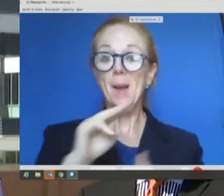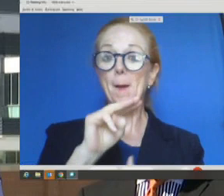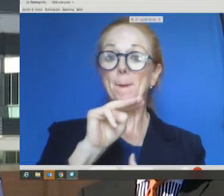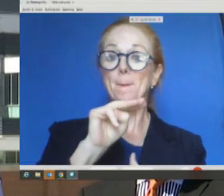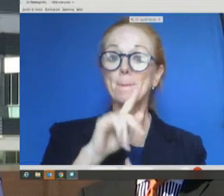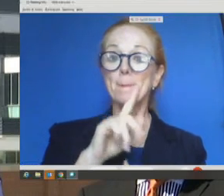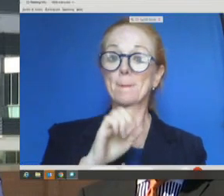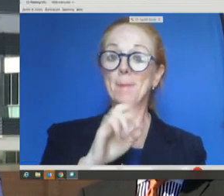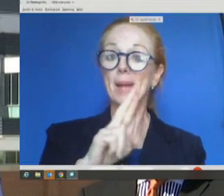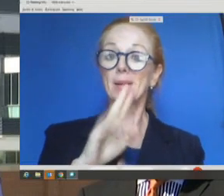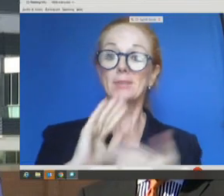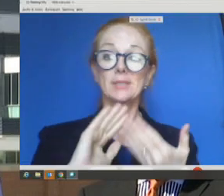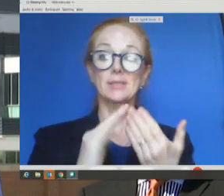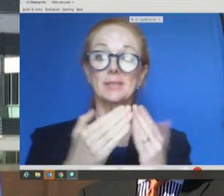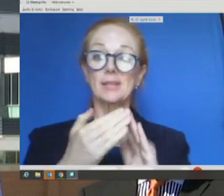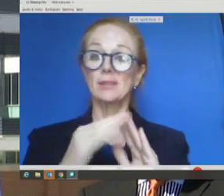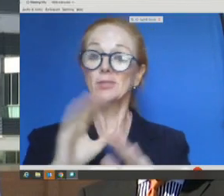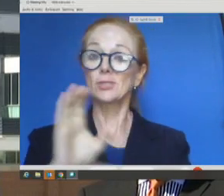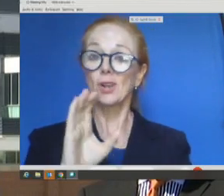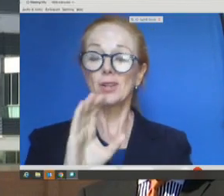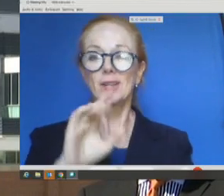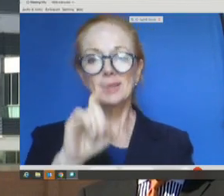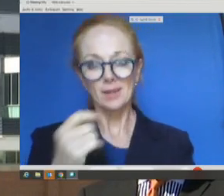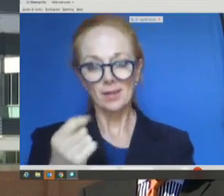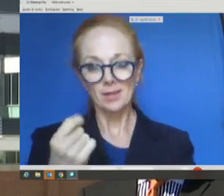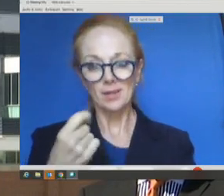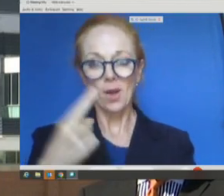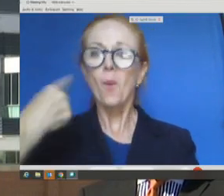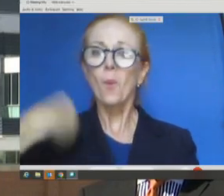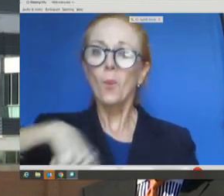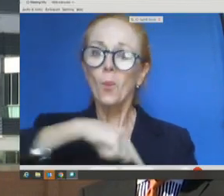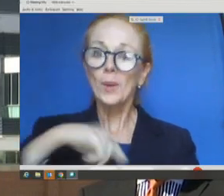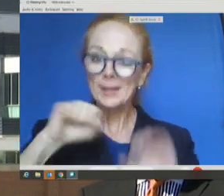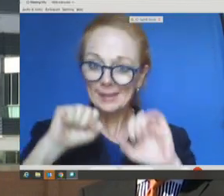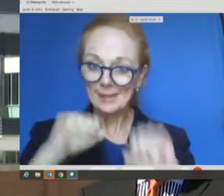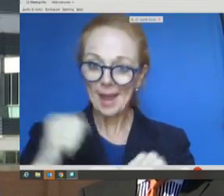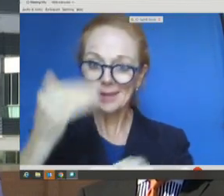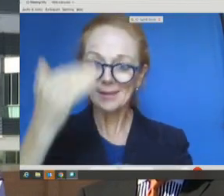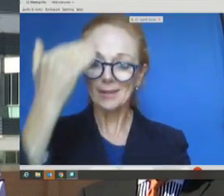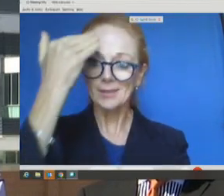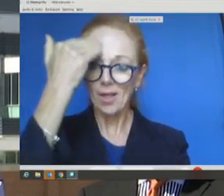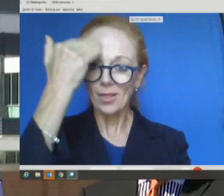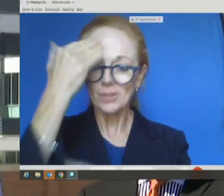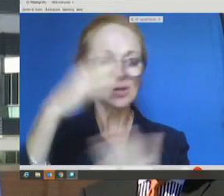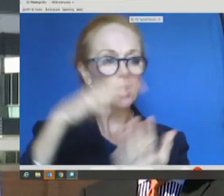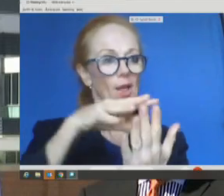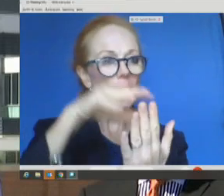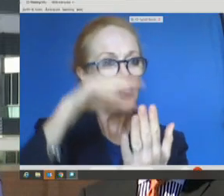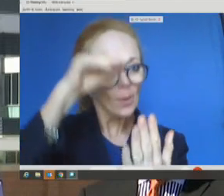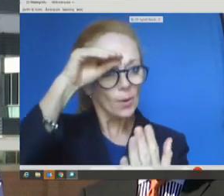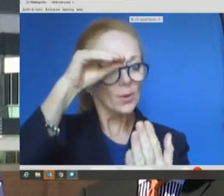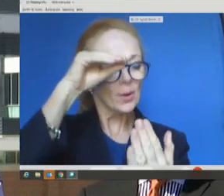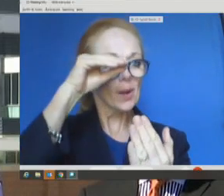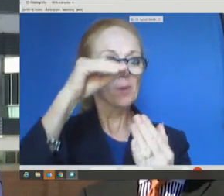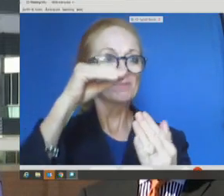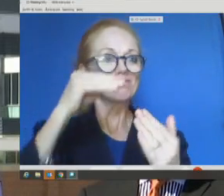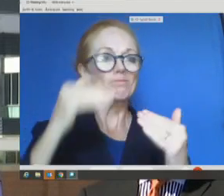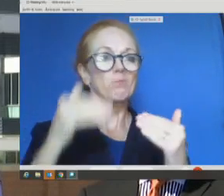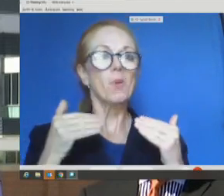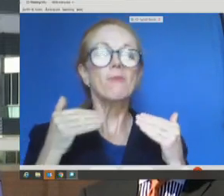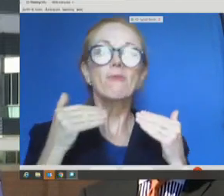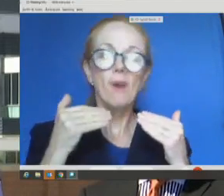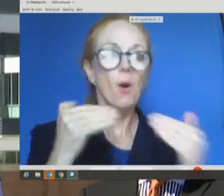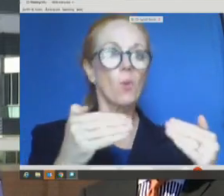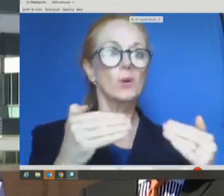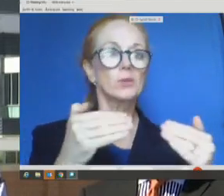also have to understand that we can acknowledge and learn and move forward. So I want to acknowledge